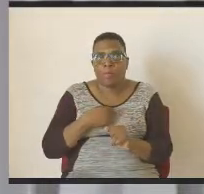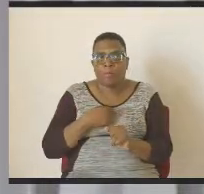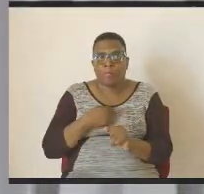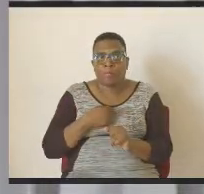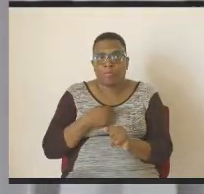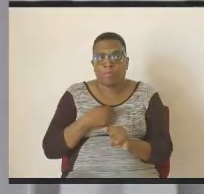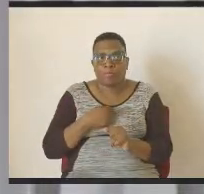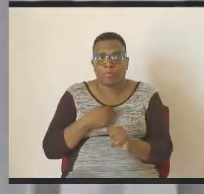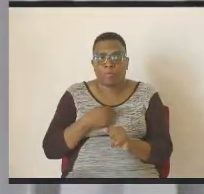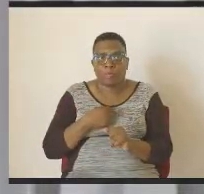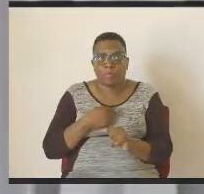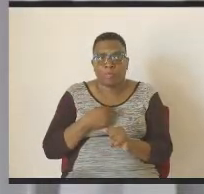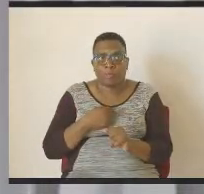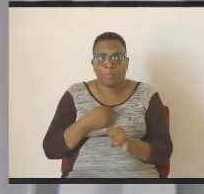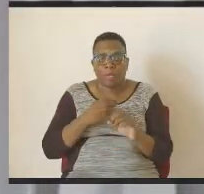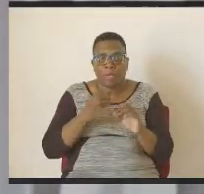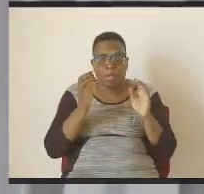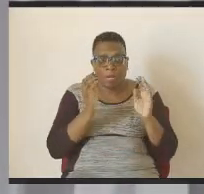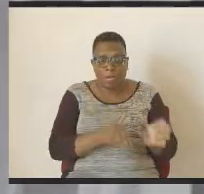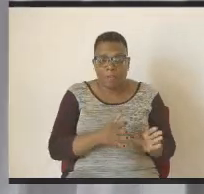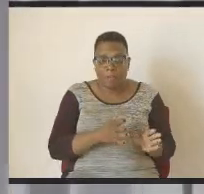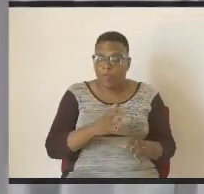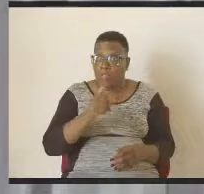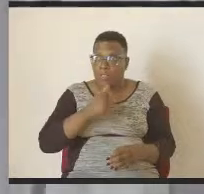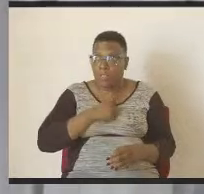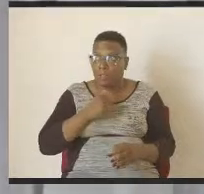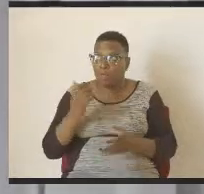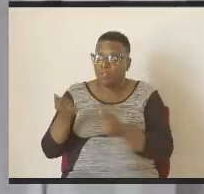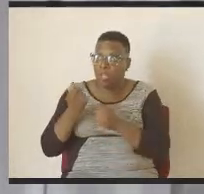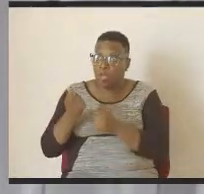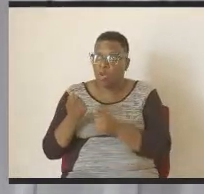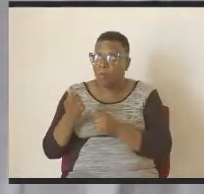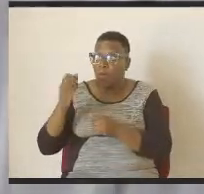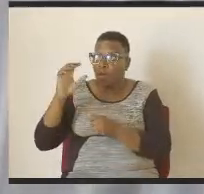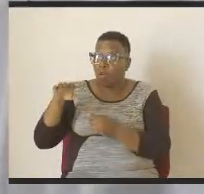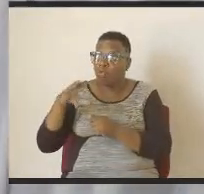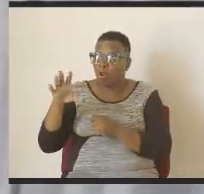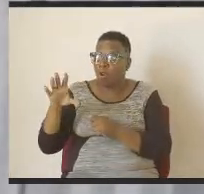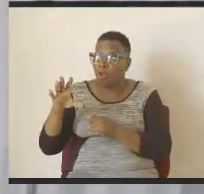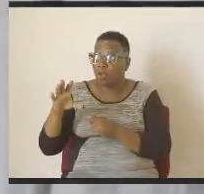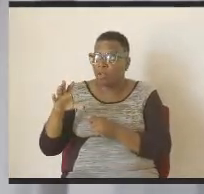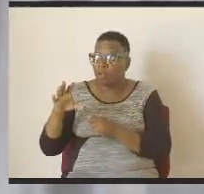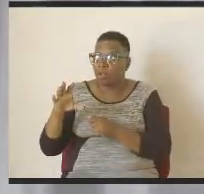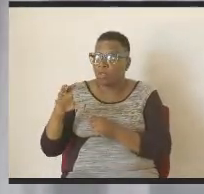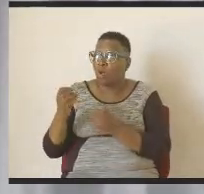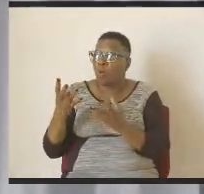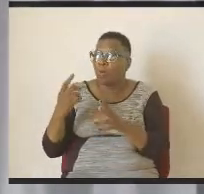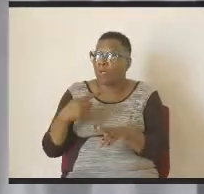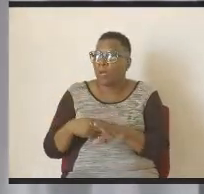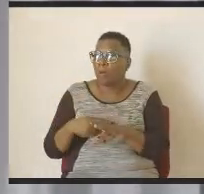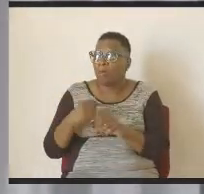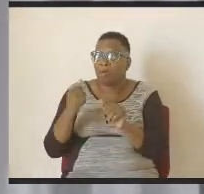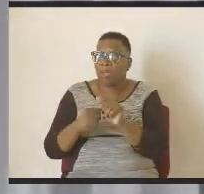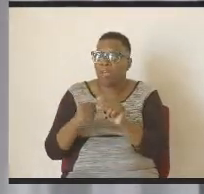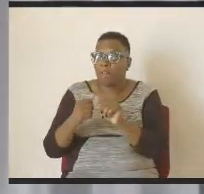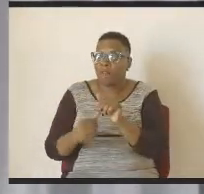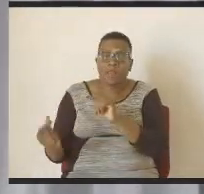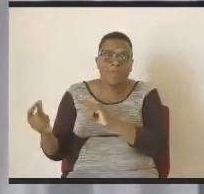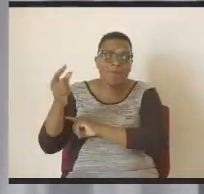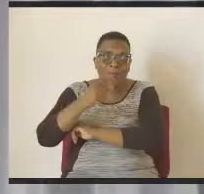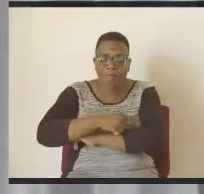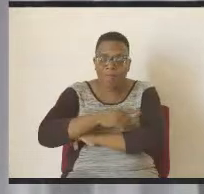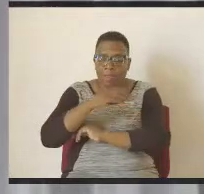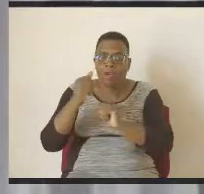take up his cross. When? How often? Daily. Take up the cross daily and follow